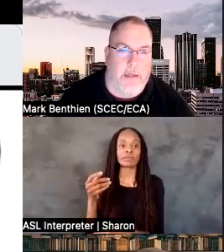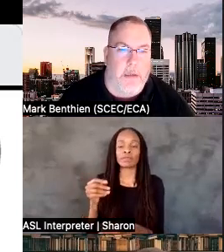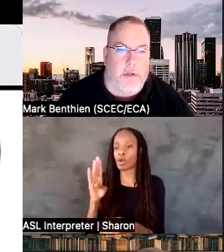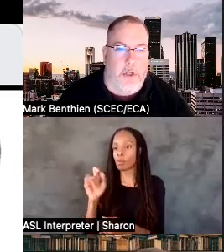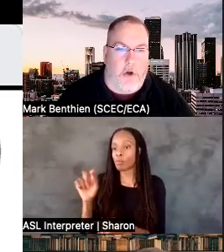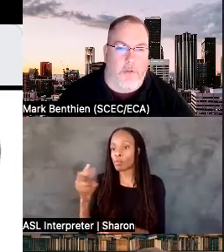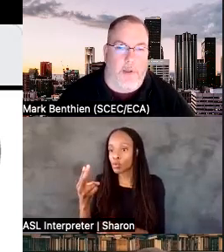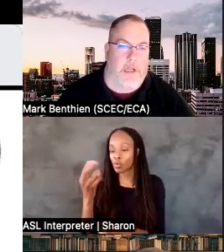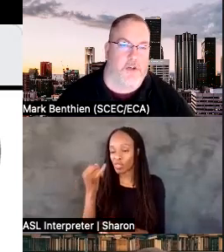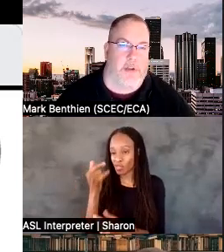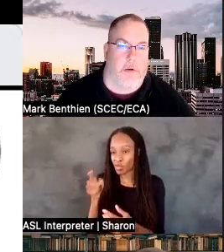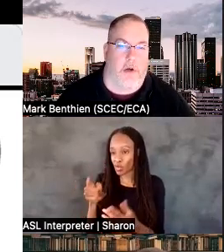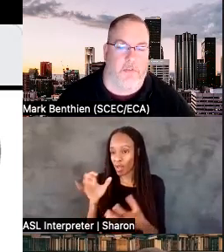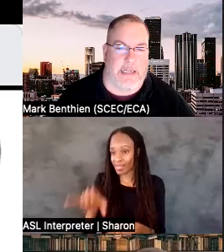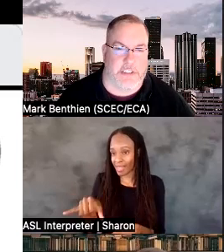your event, you go to